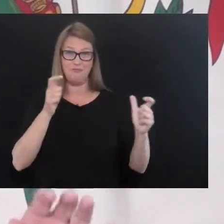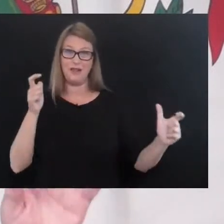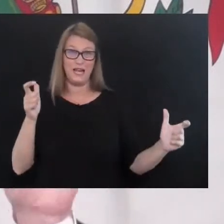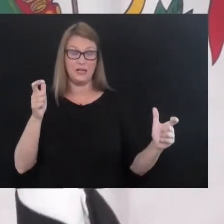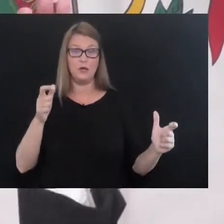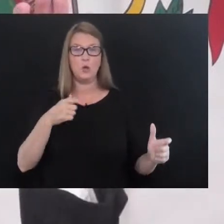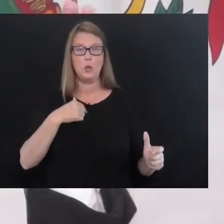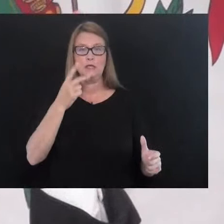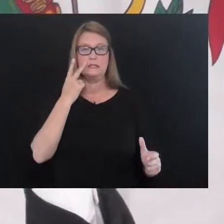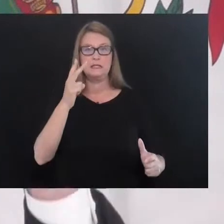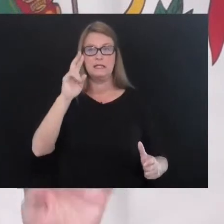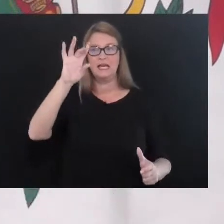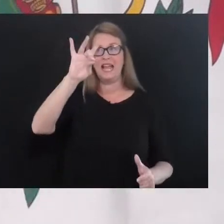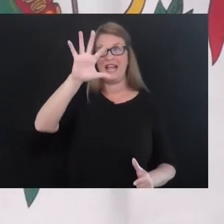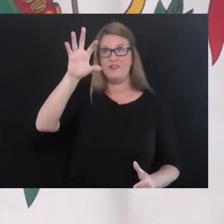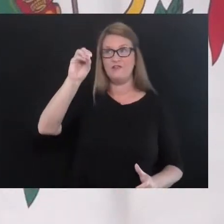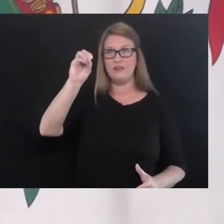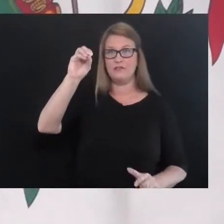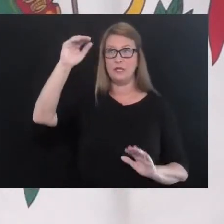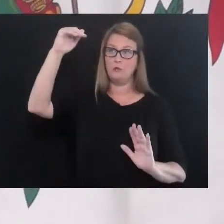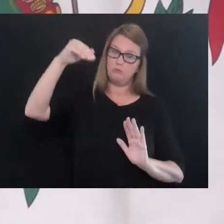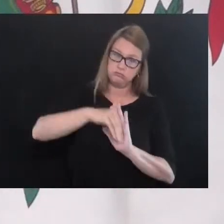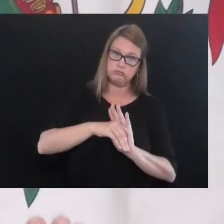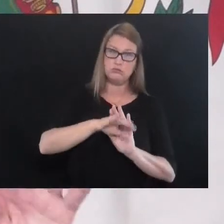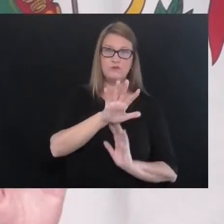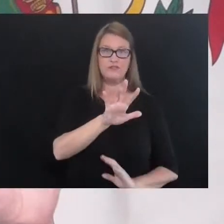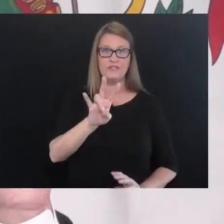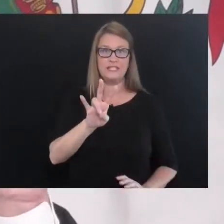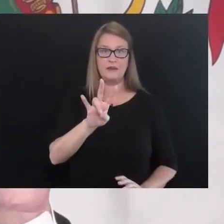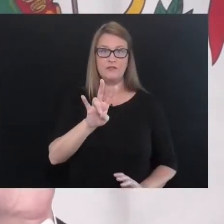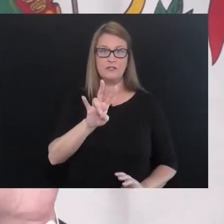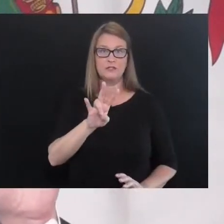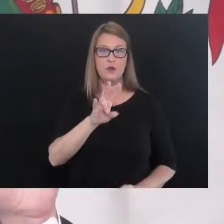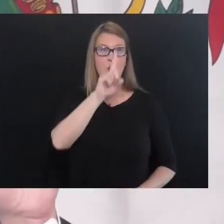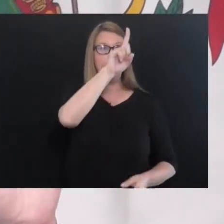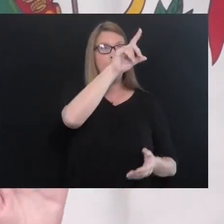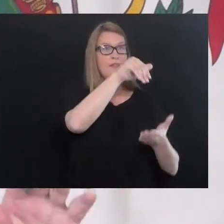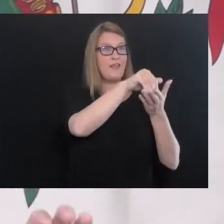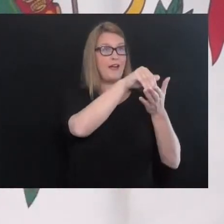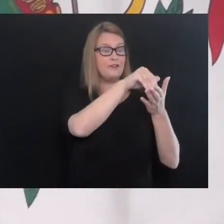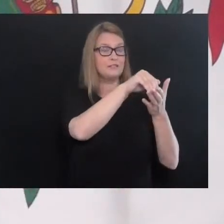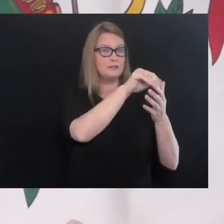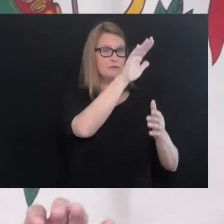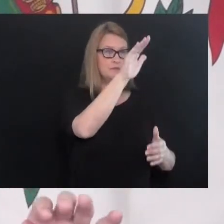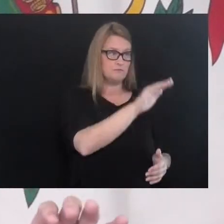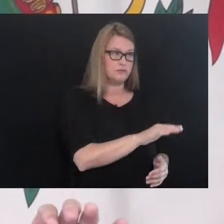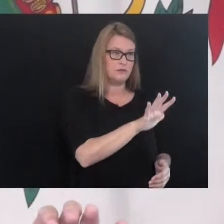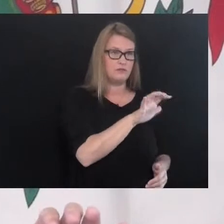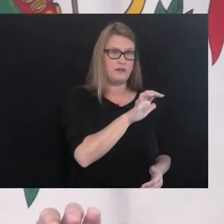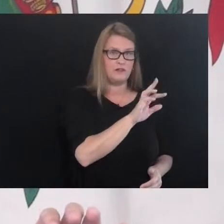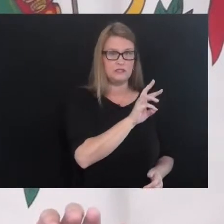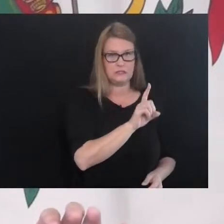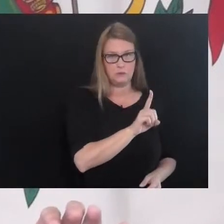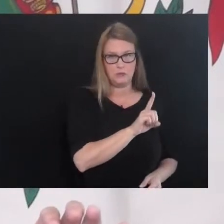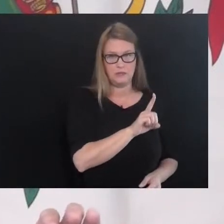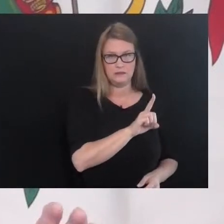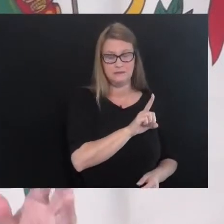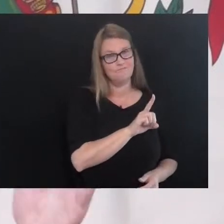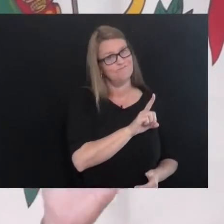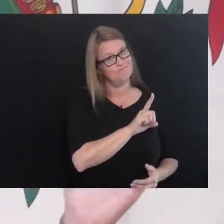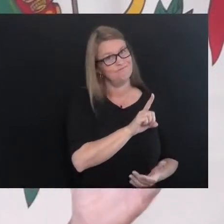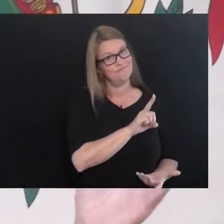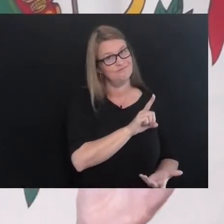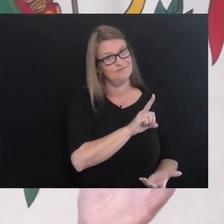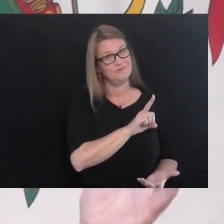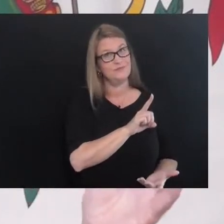We dropped from 850 to 57. We dropped from 1,000 to 561. Now, what